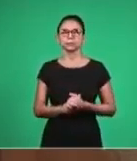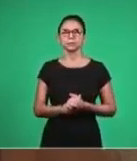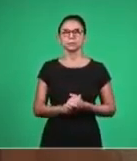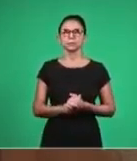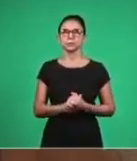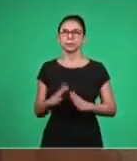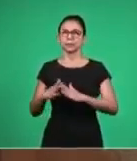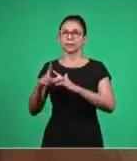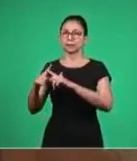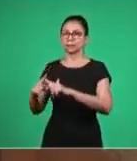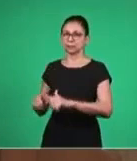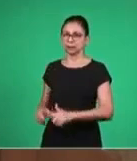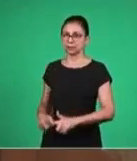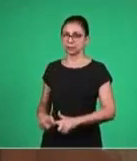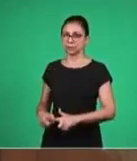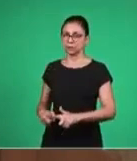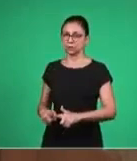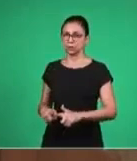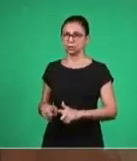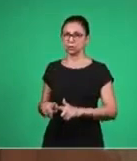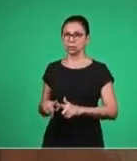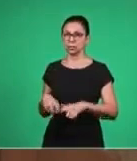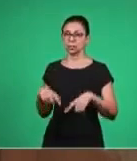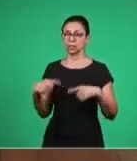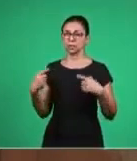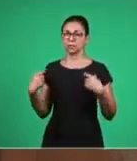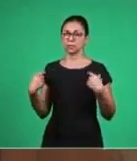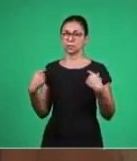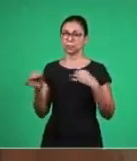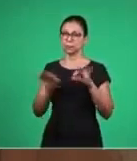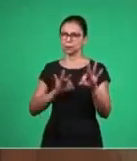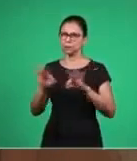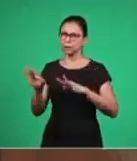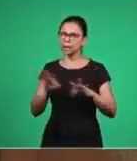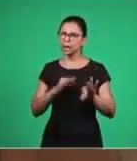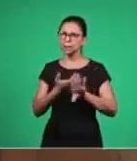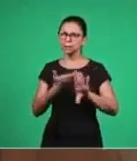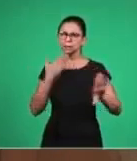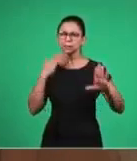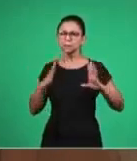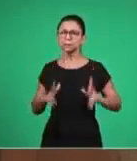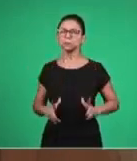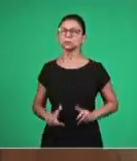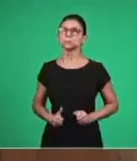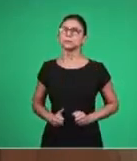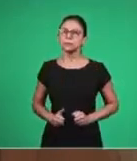that is preparing the church for the rapture.